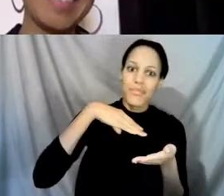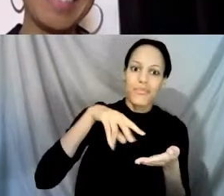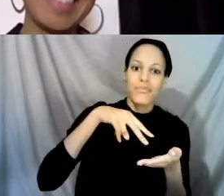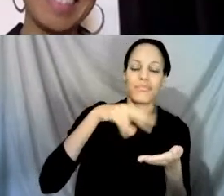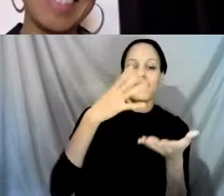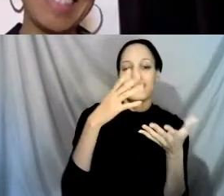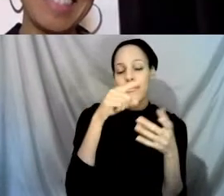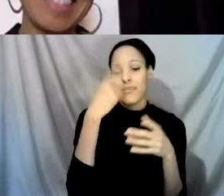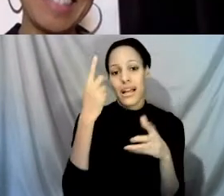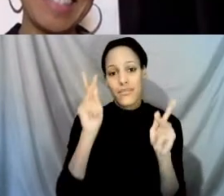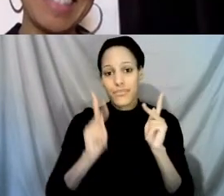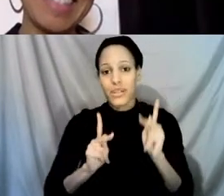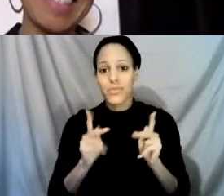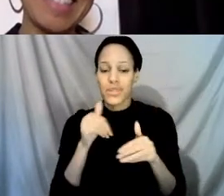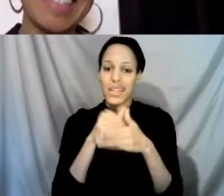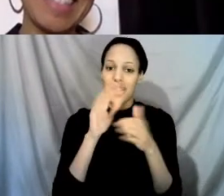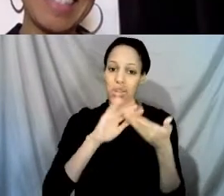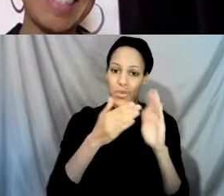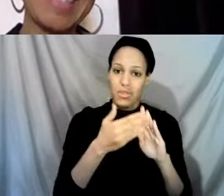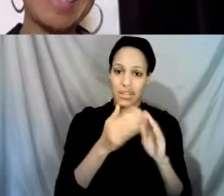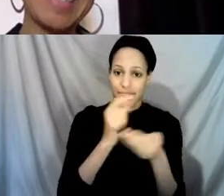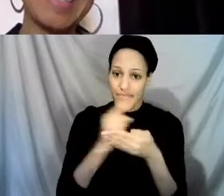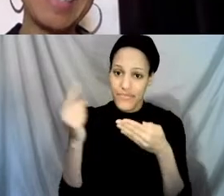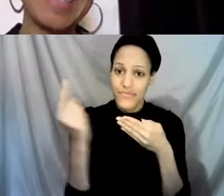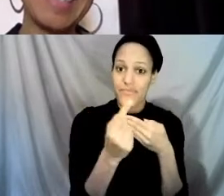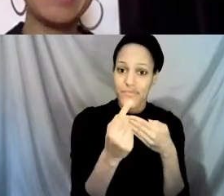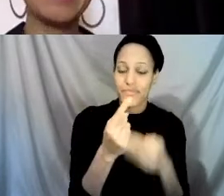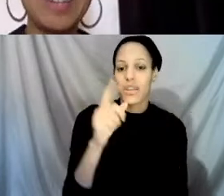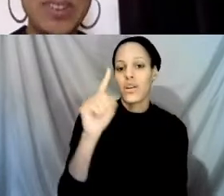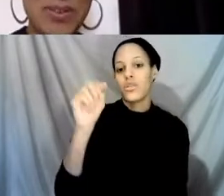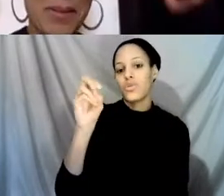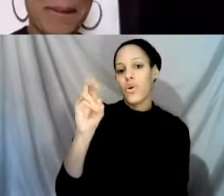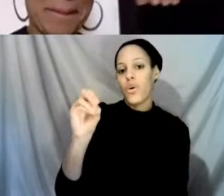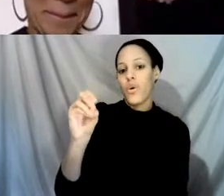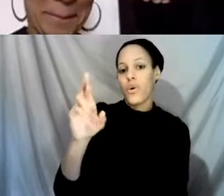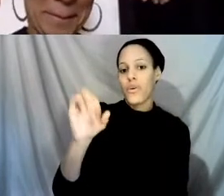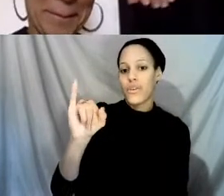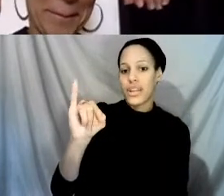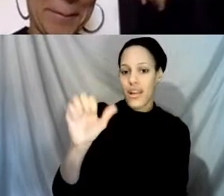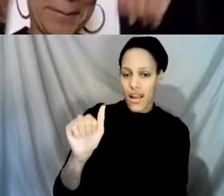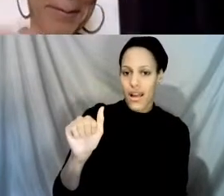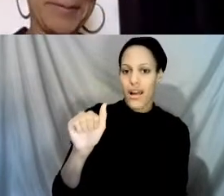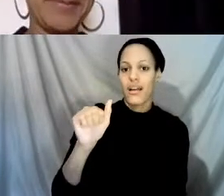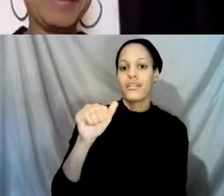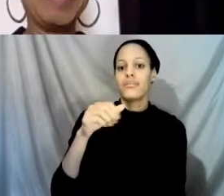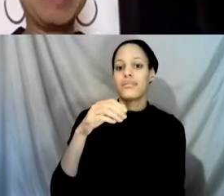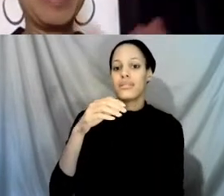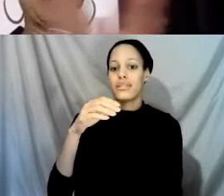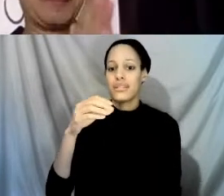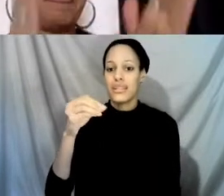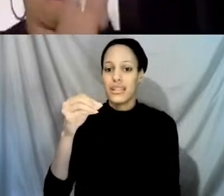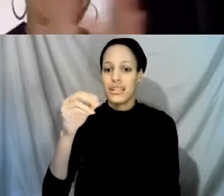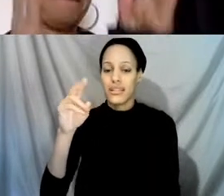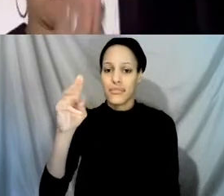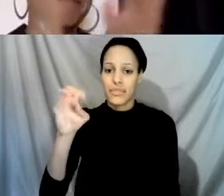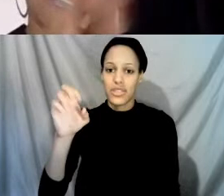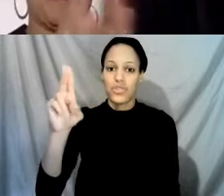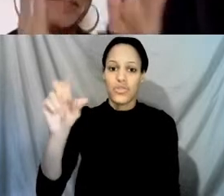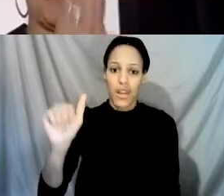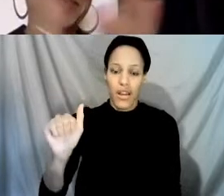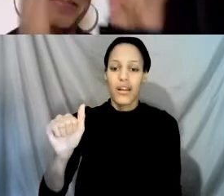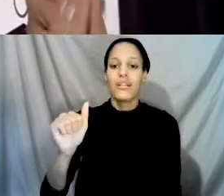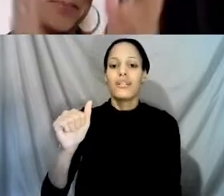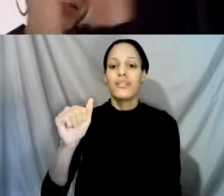community. Next week is Toria Beard, Vincent Thomas, and Deidre Dawkins.